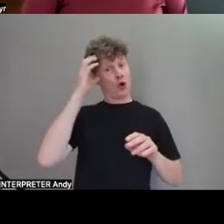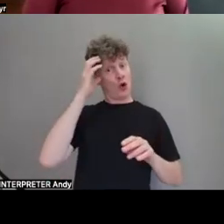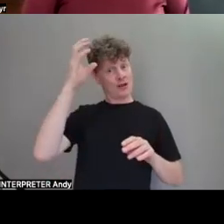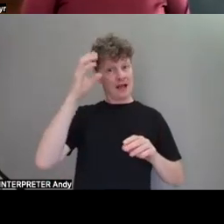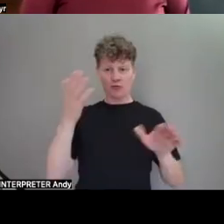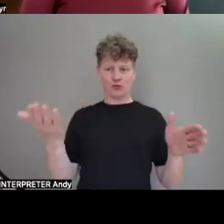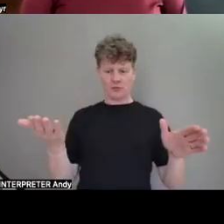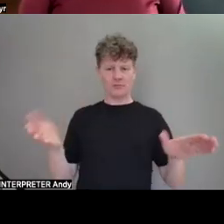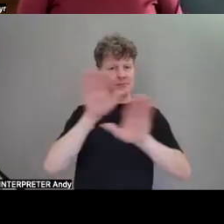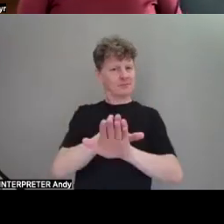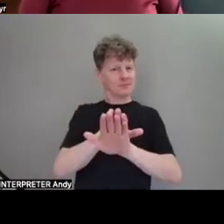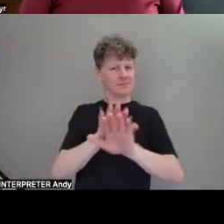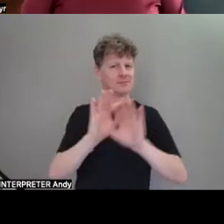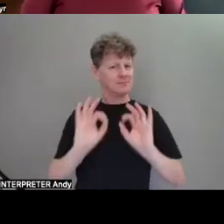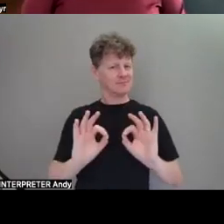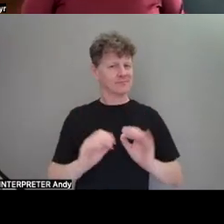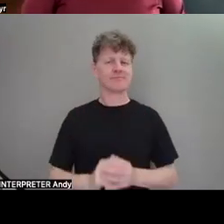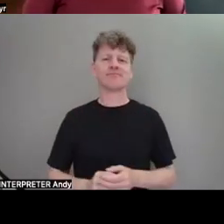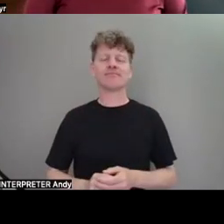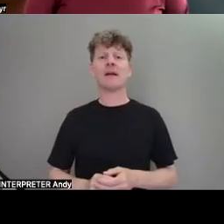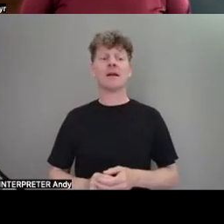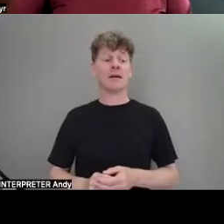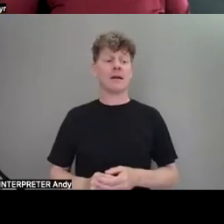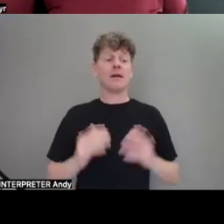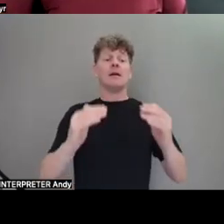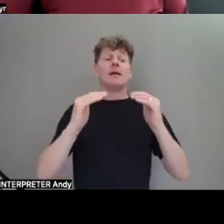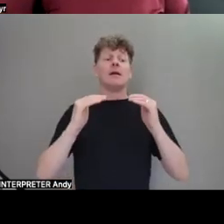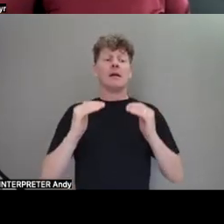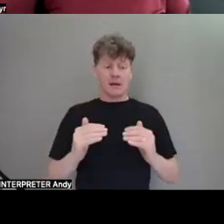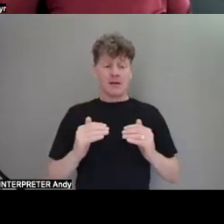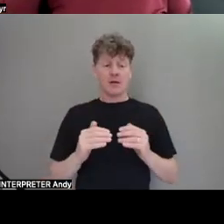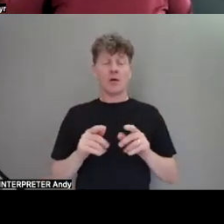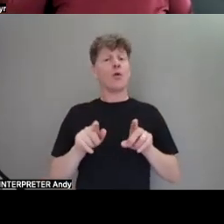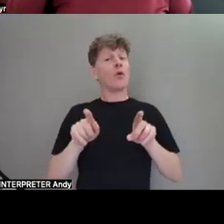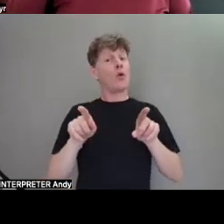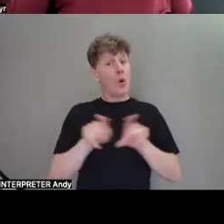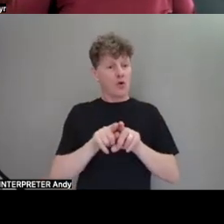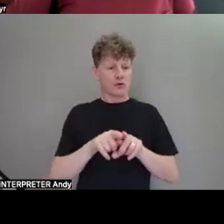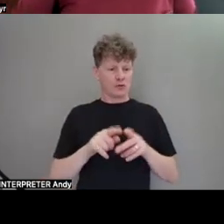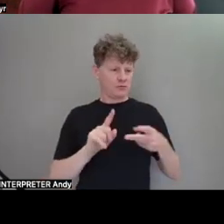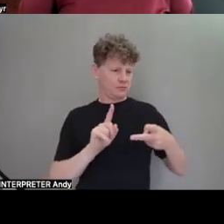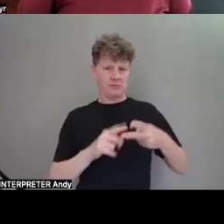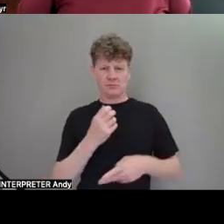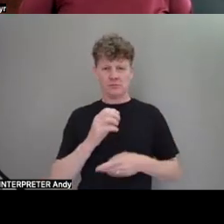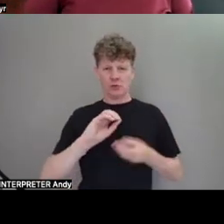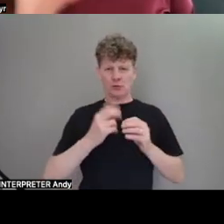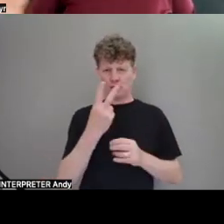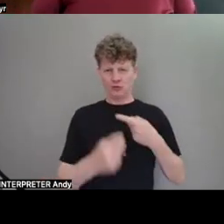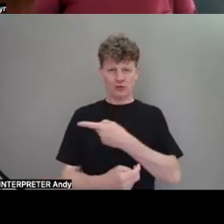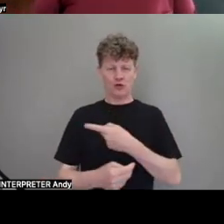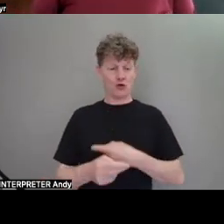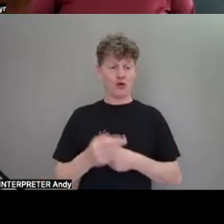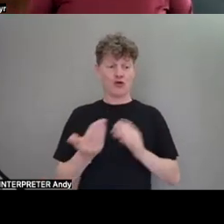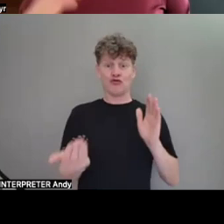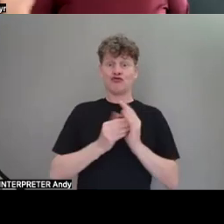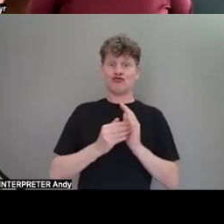overlapping. And additionally, these models were also resampled to match for sample